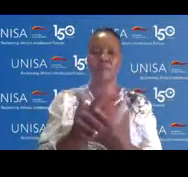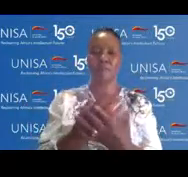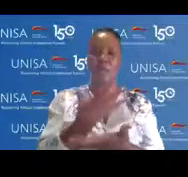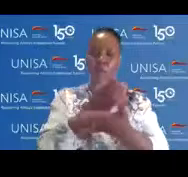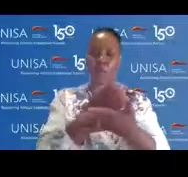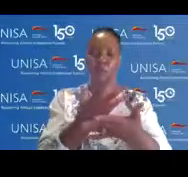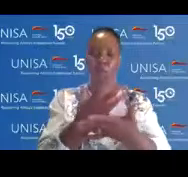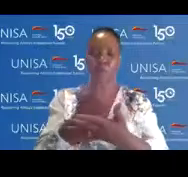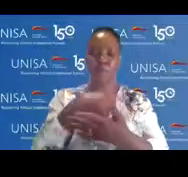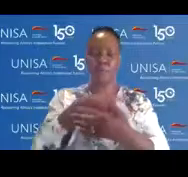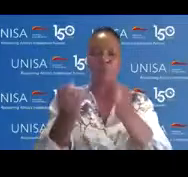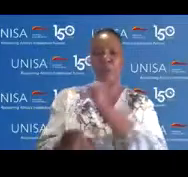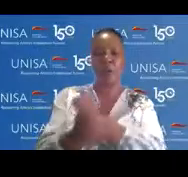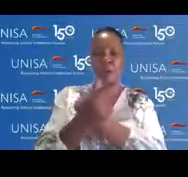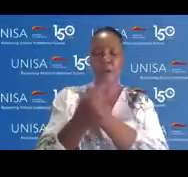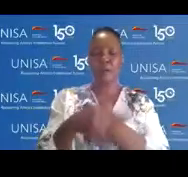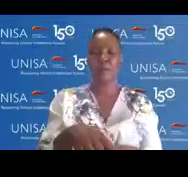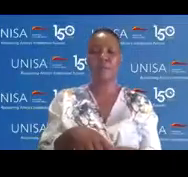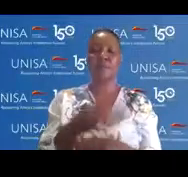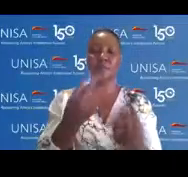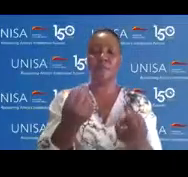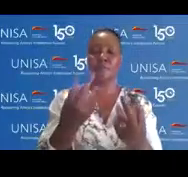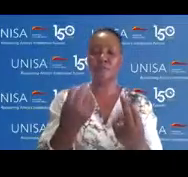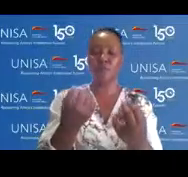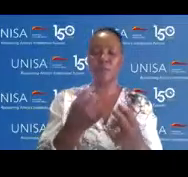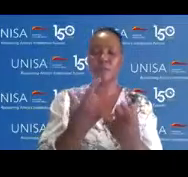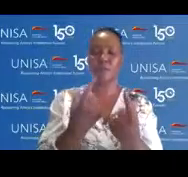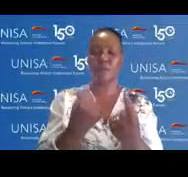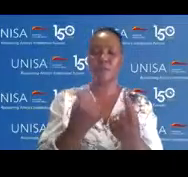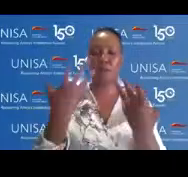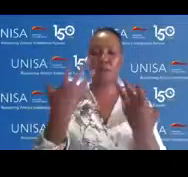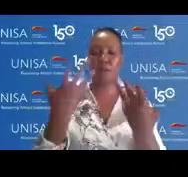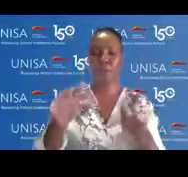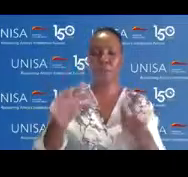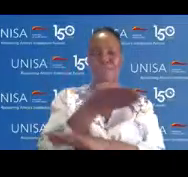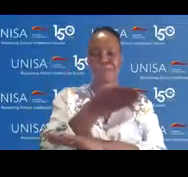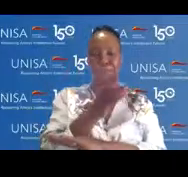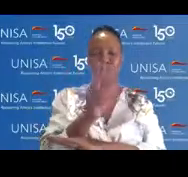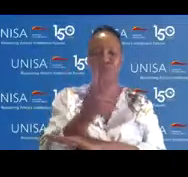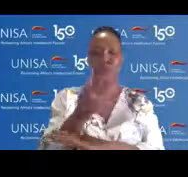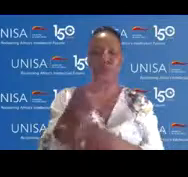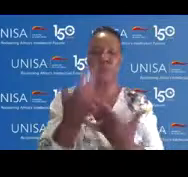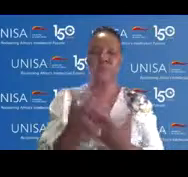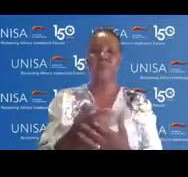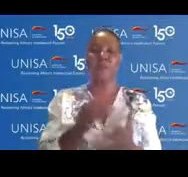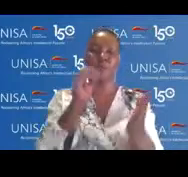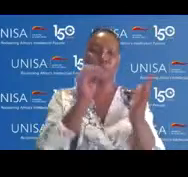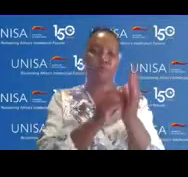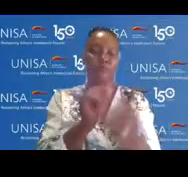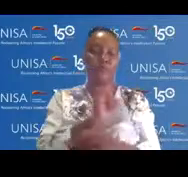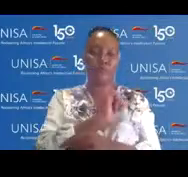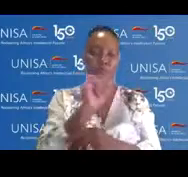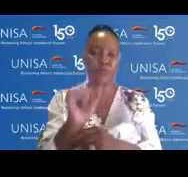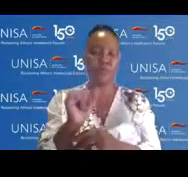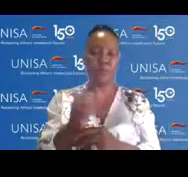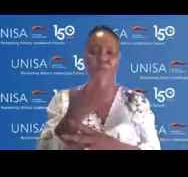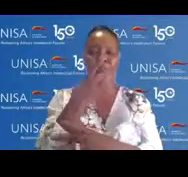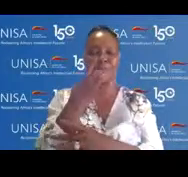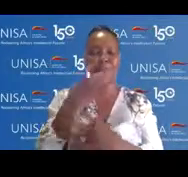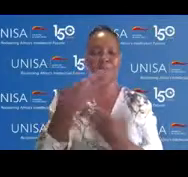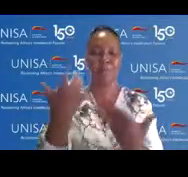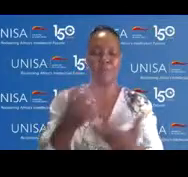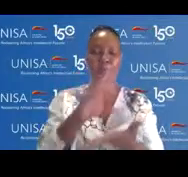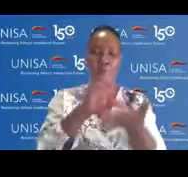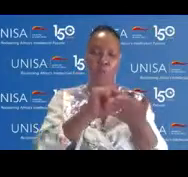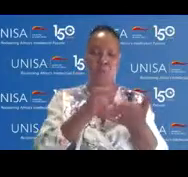the latest one that we did. So it's also available. And I'll also put, I see a lot of you prefer to have it downloaded. So I'll add